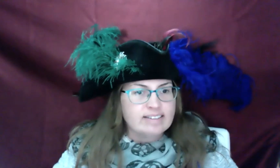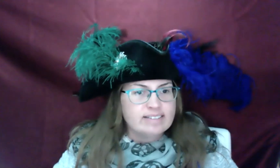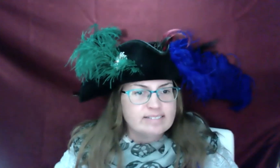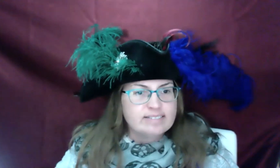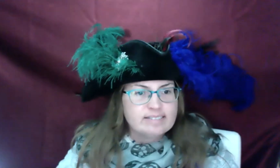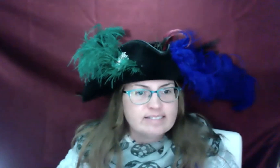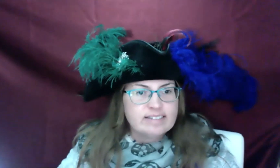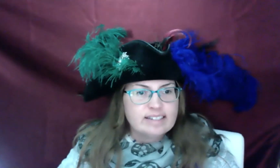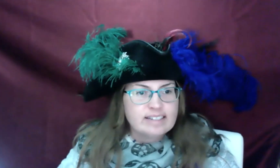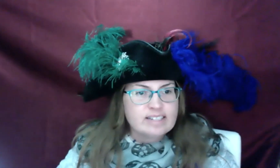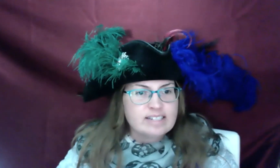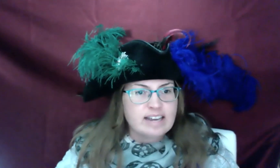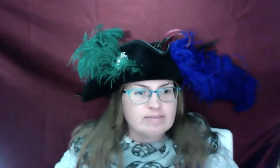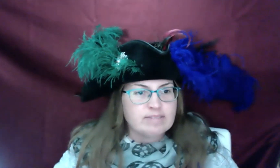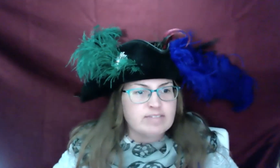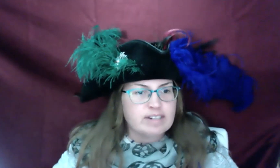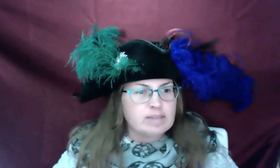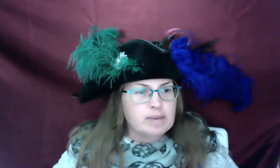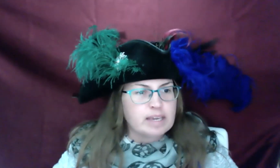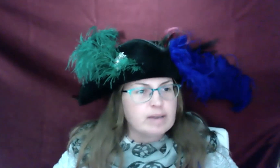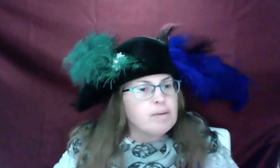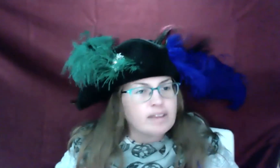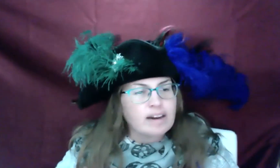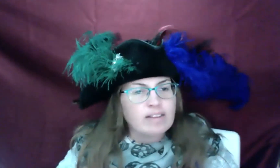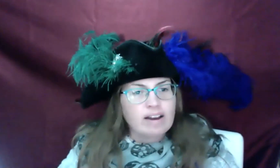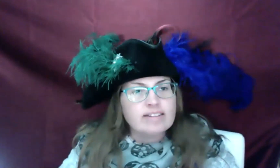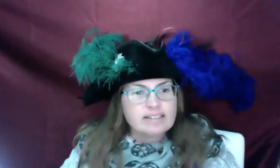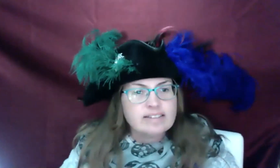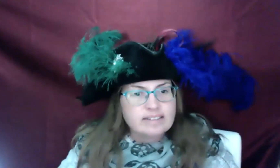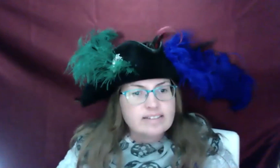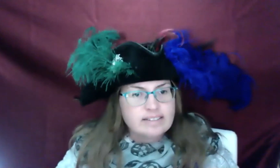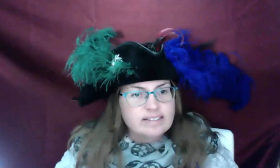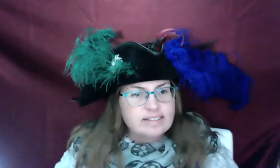think. And I'm definitely picking up on that a lot.